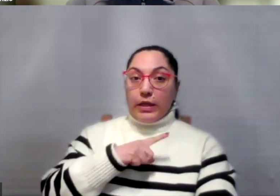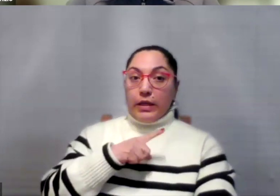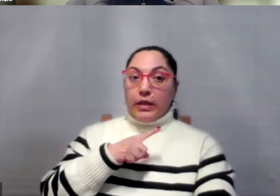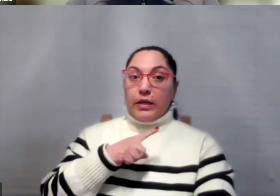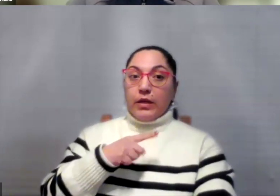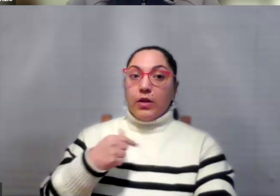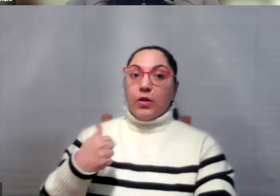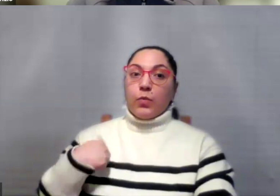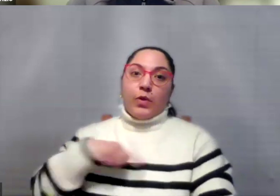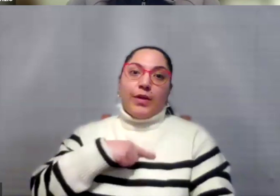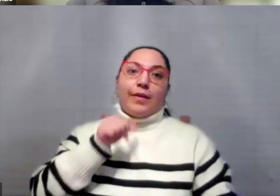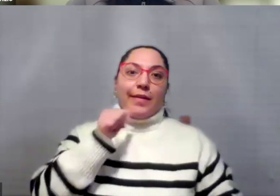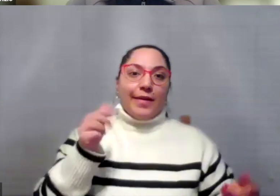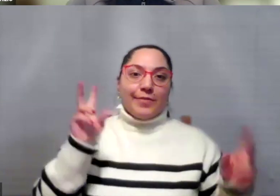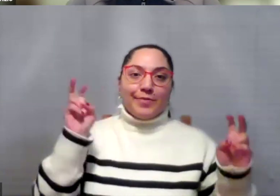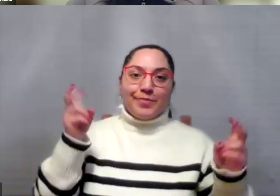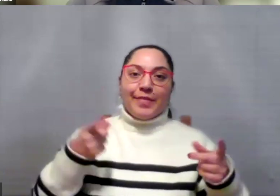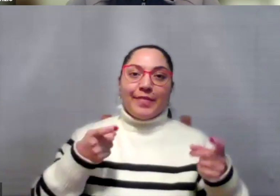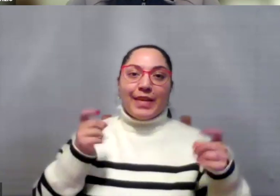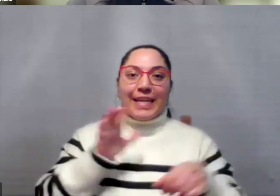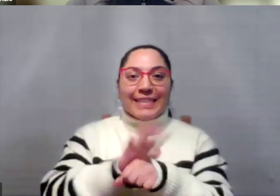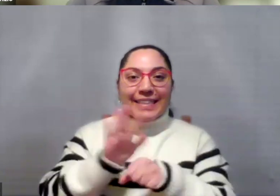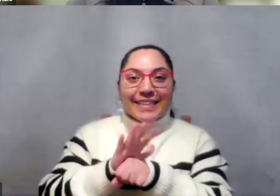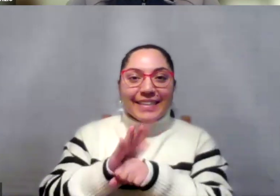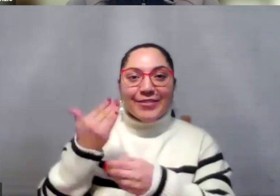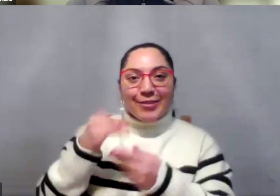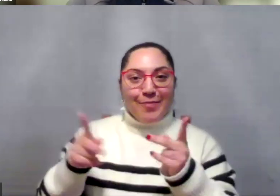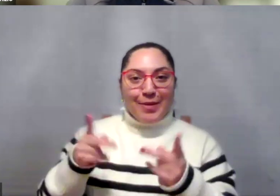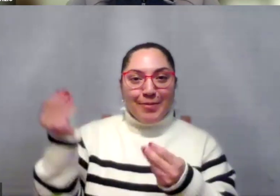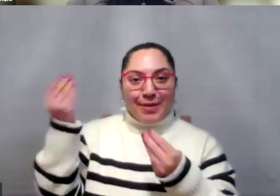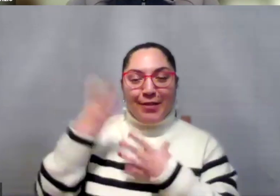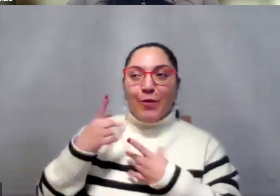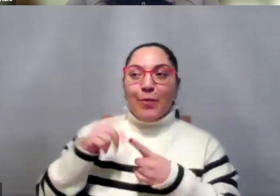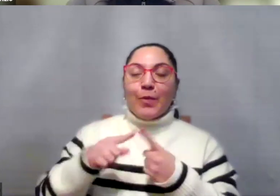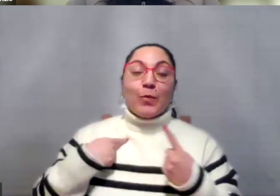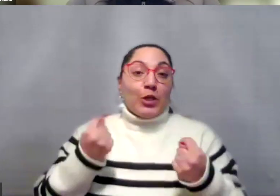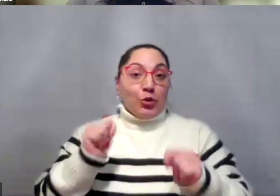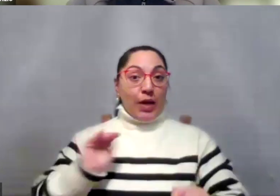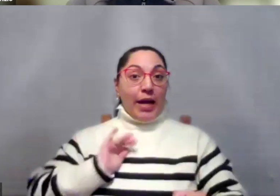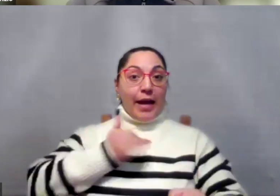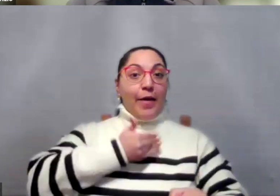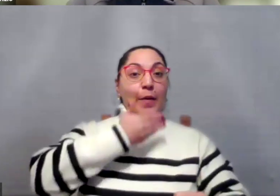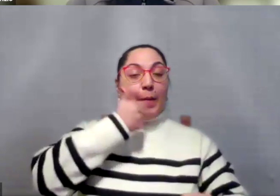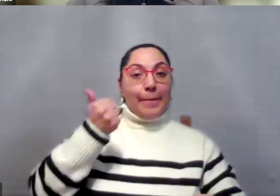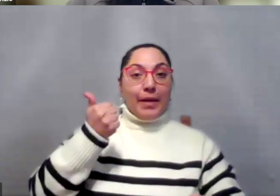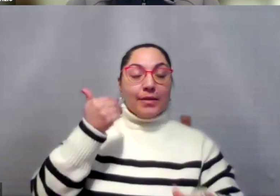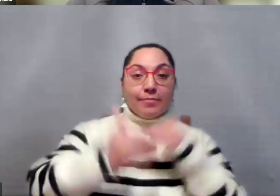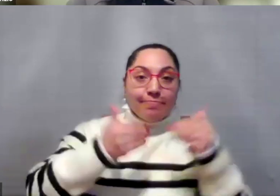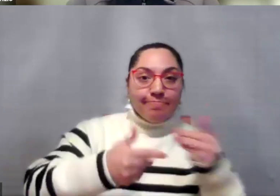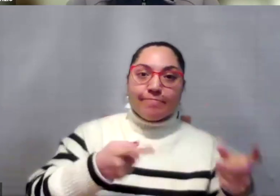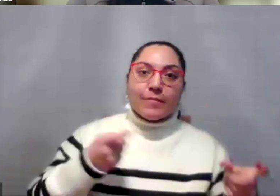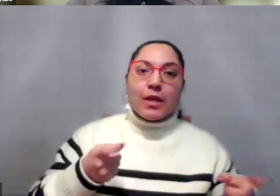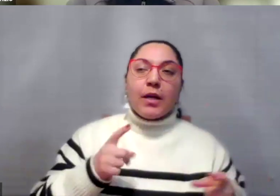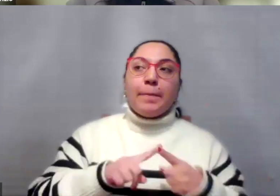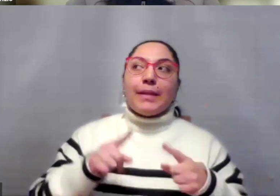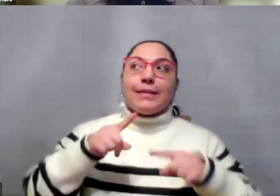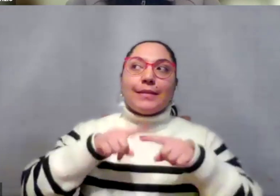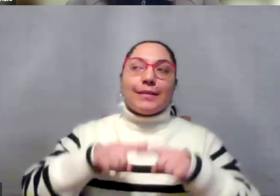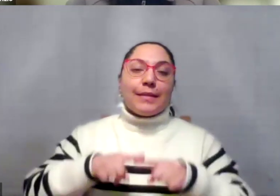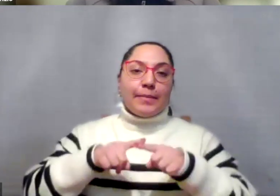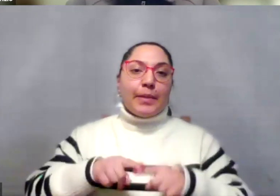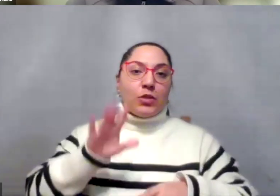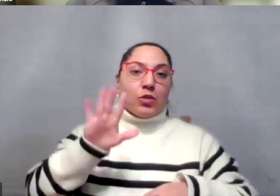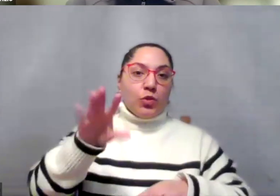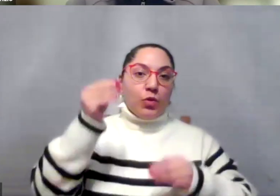not fast enough. So we try to be as quickly as possible, as quick as possible. It really depends on the information that you